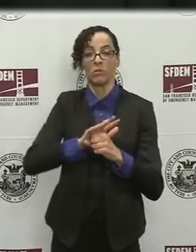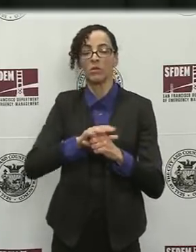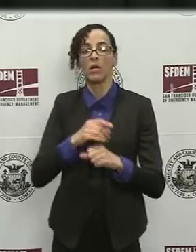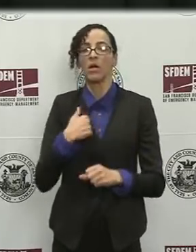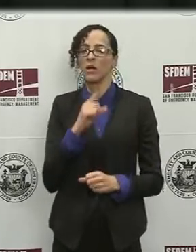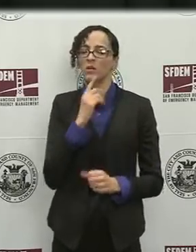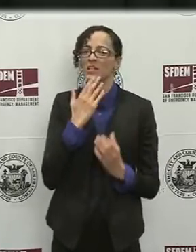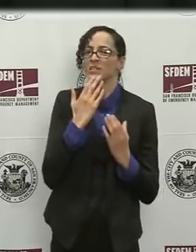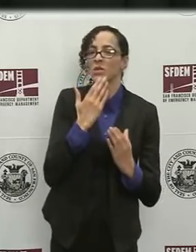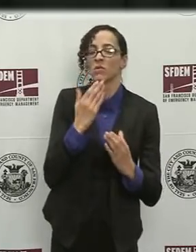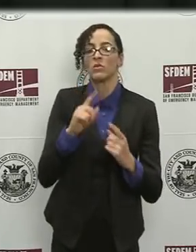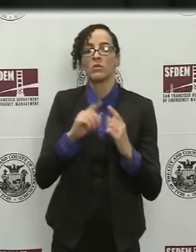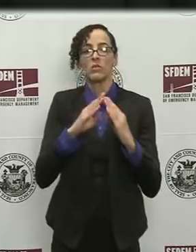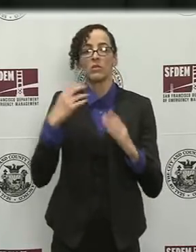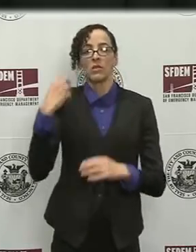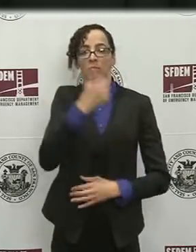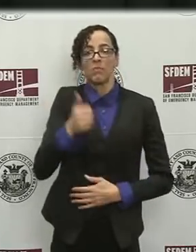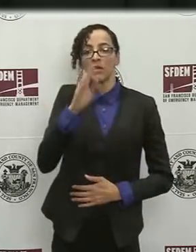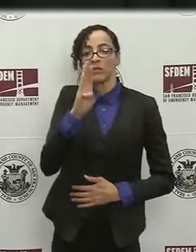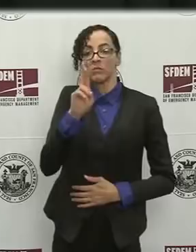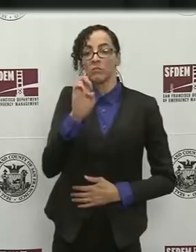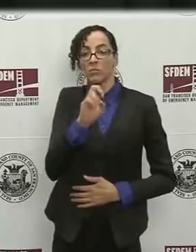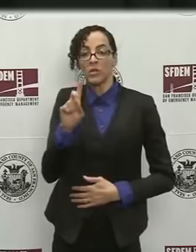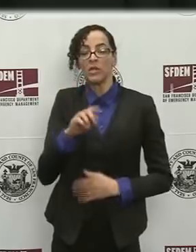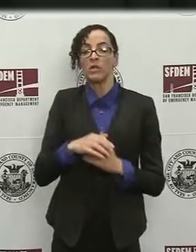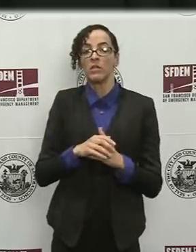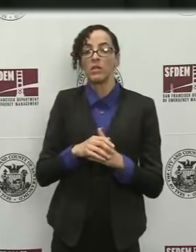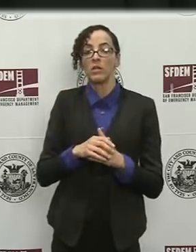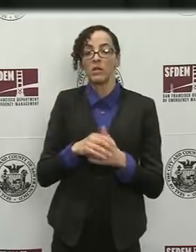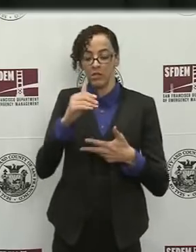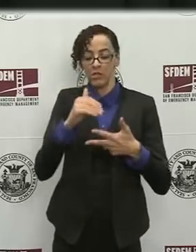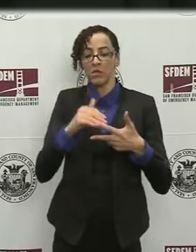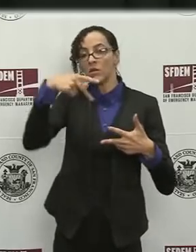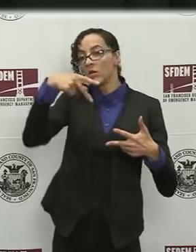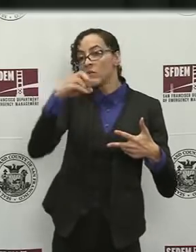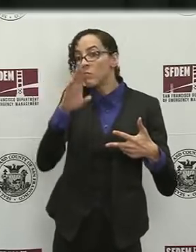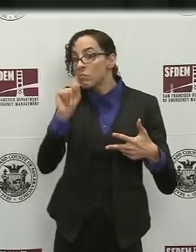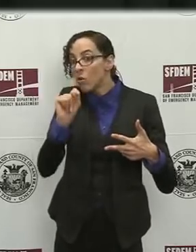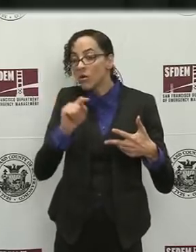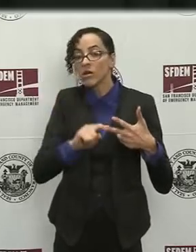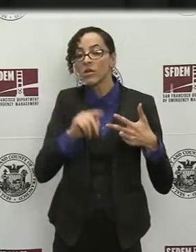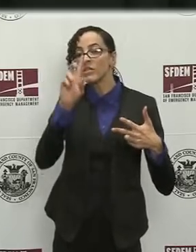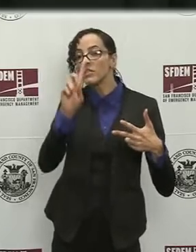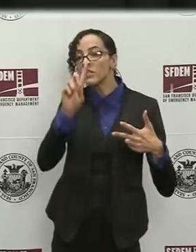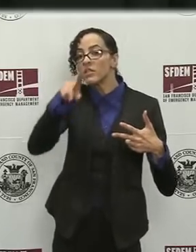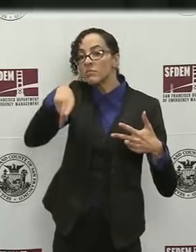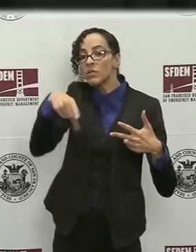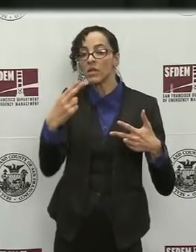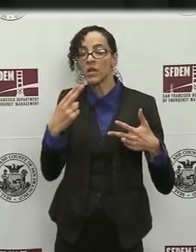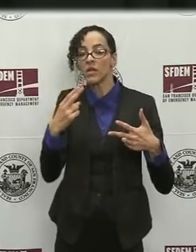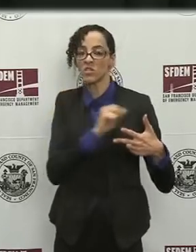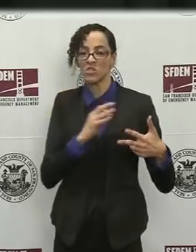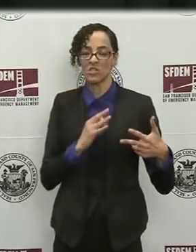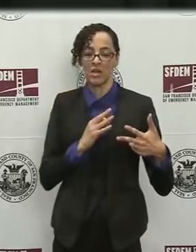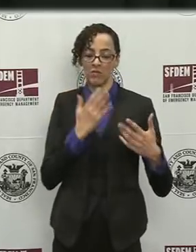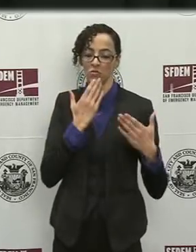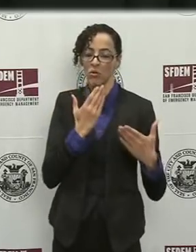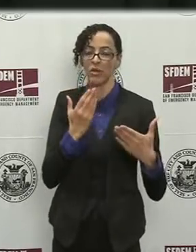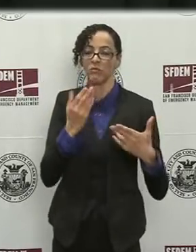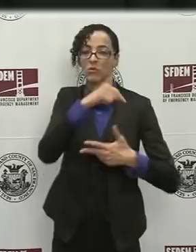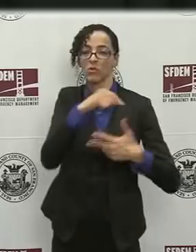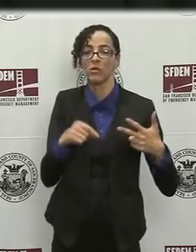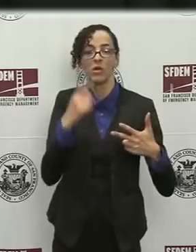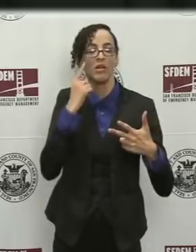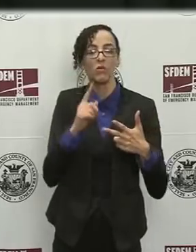Port, our DPH staff, and our private sector partners for creating the new testing site for healthcare workers and